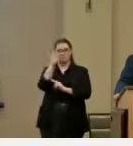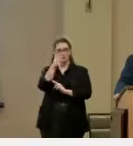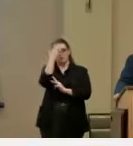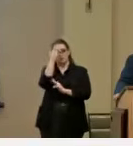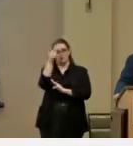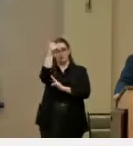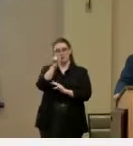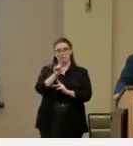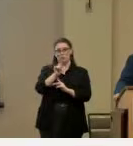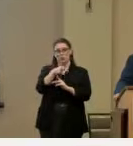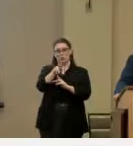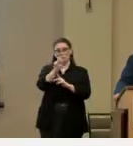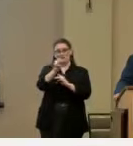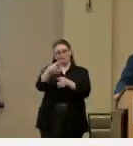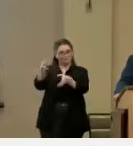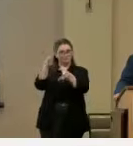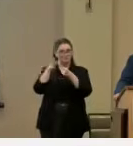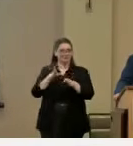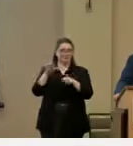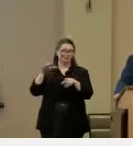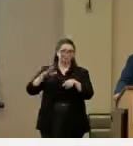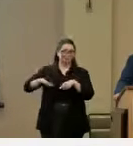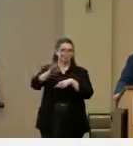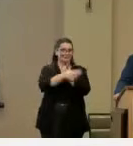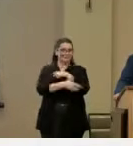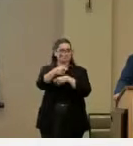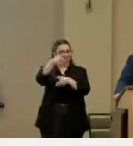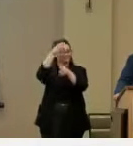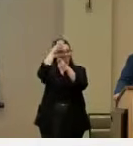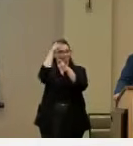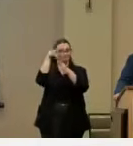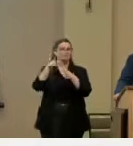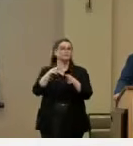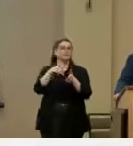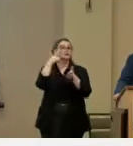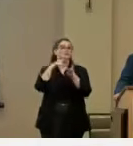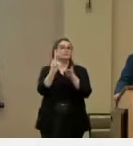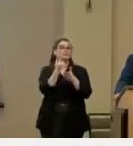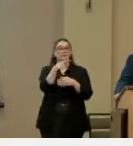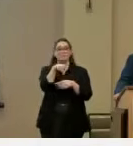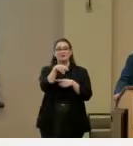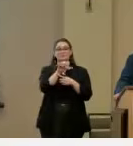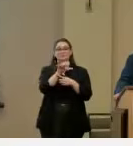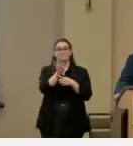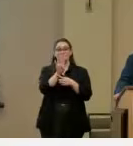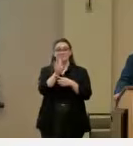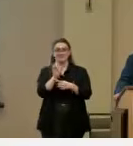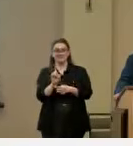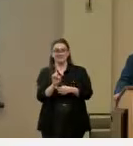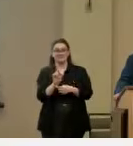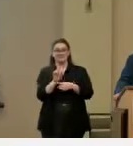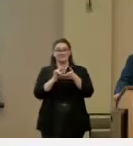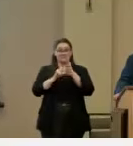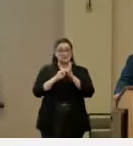smartest lupus person in the country, have discovered something called PC4D, which is when the